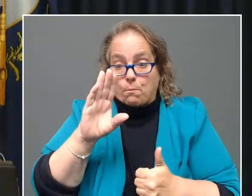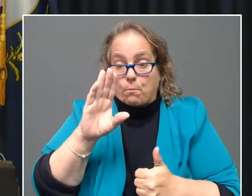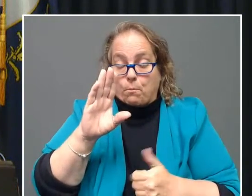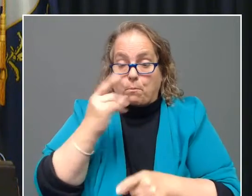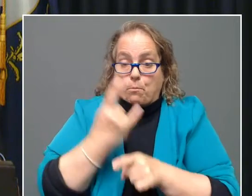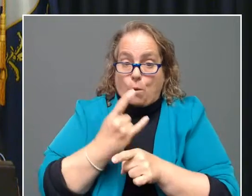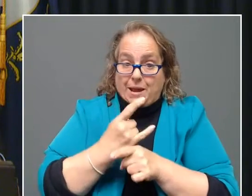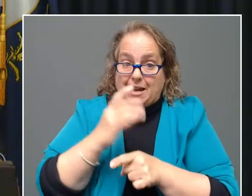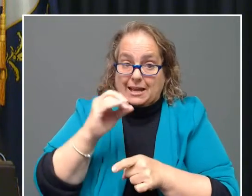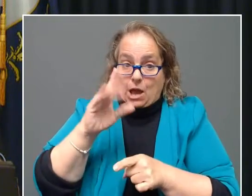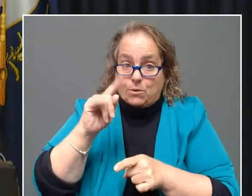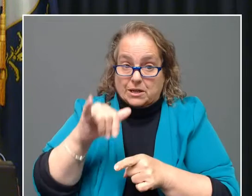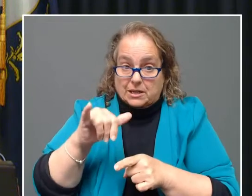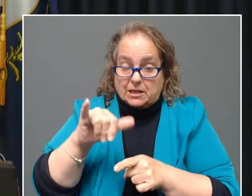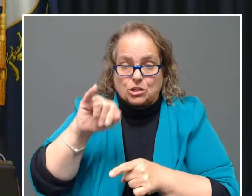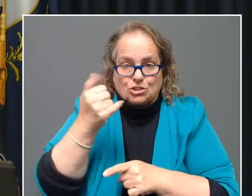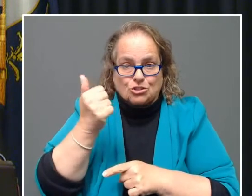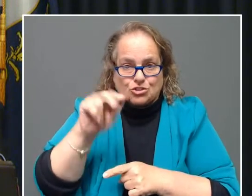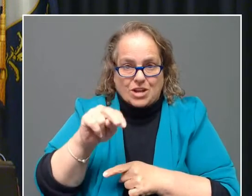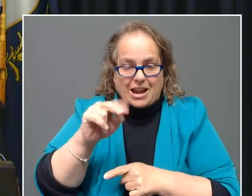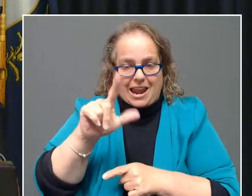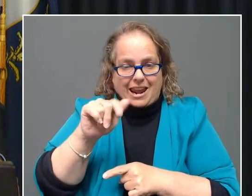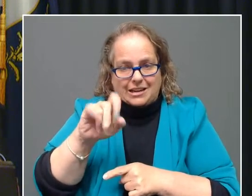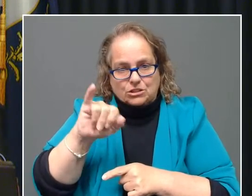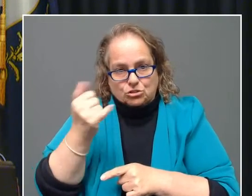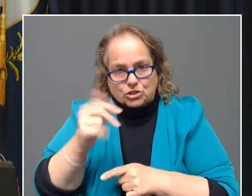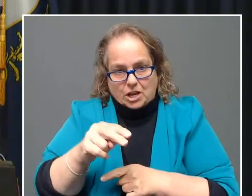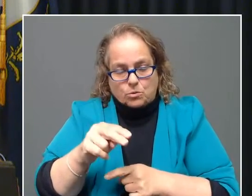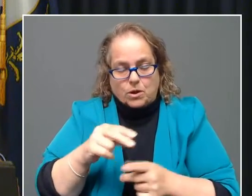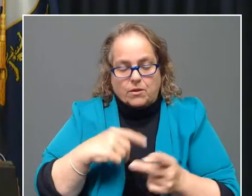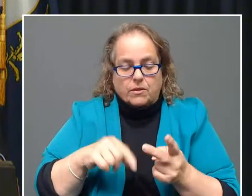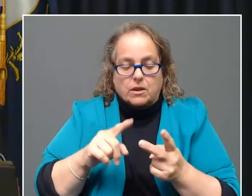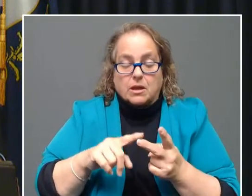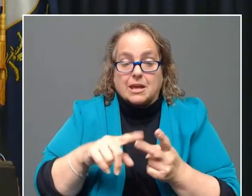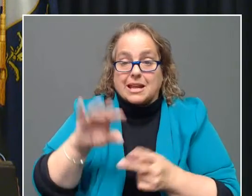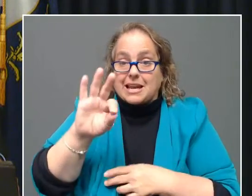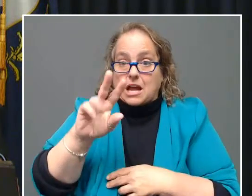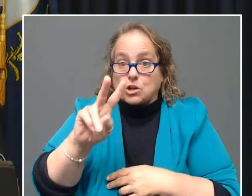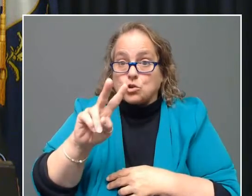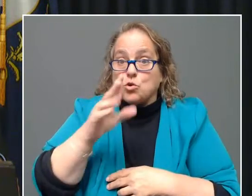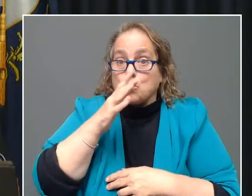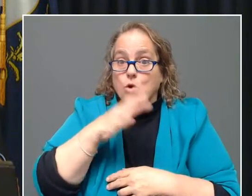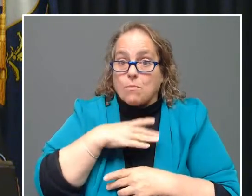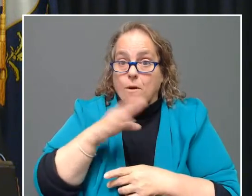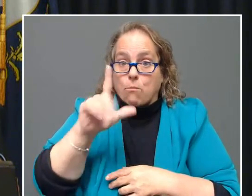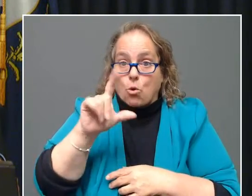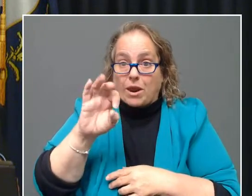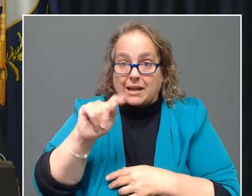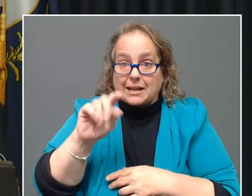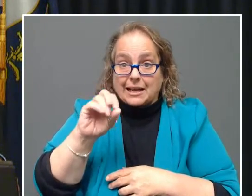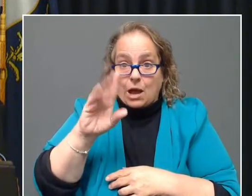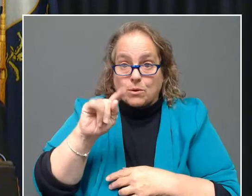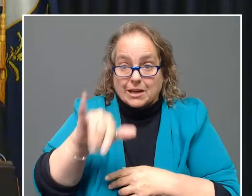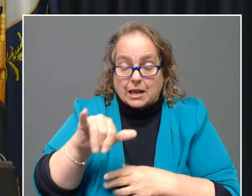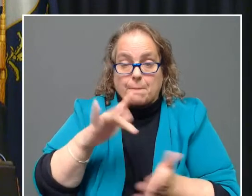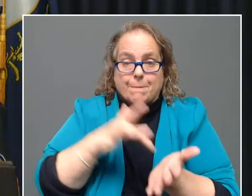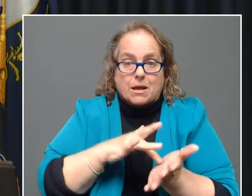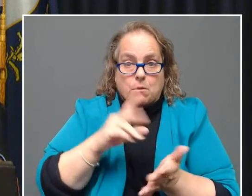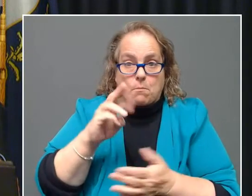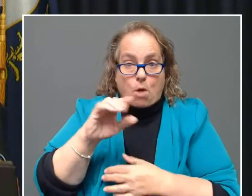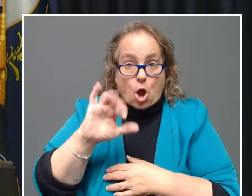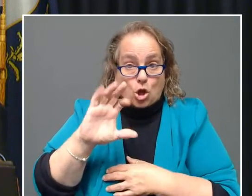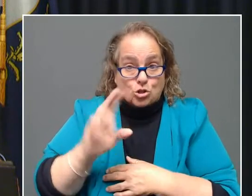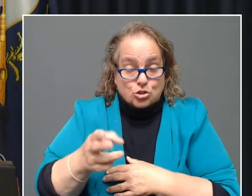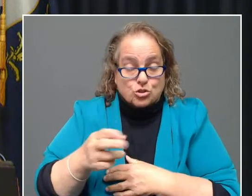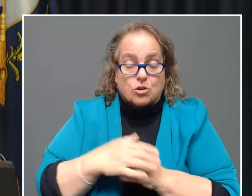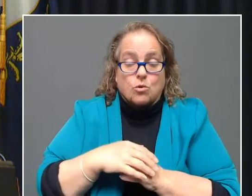That's a late January death. We lost a 92-year-old woman from Bullock County in mid-March. We